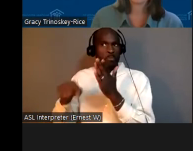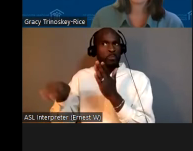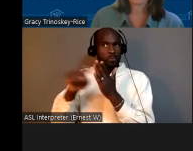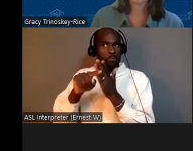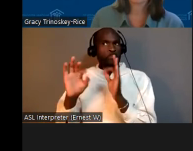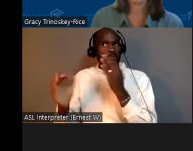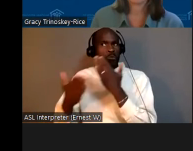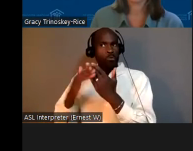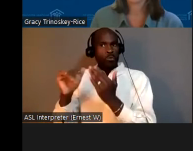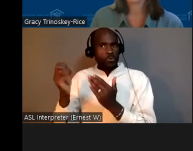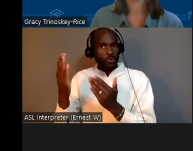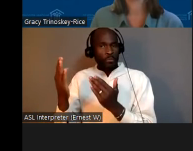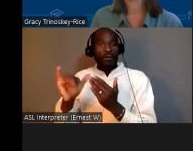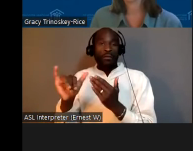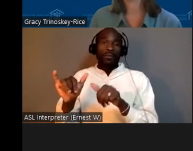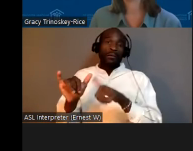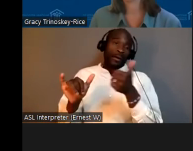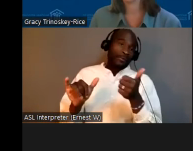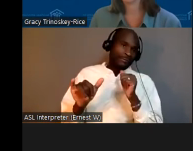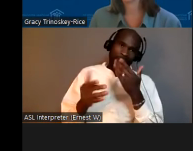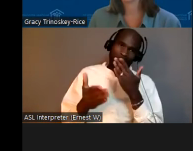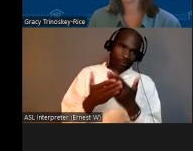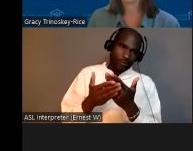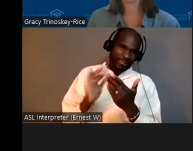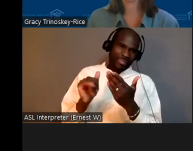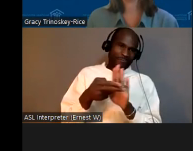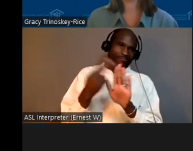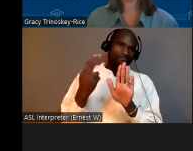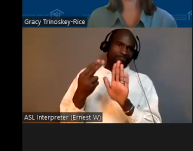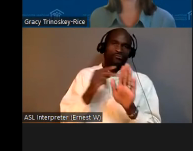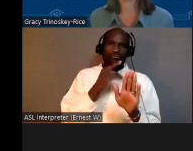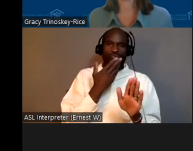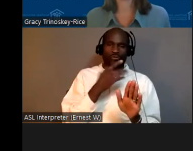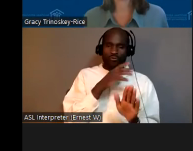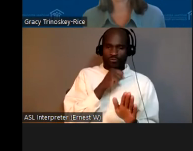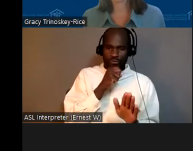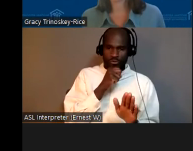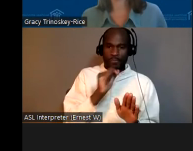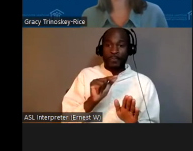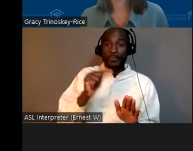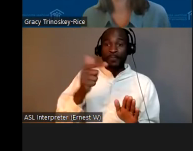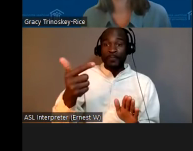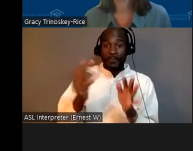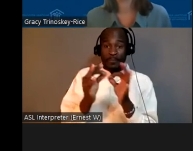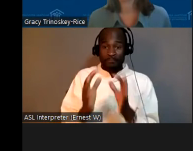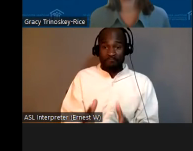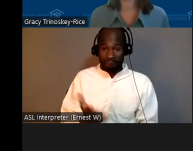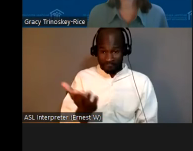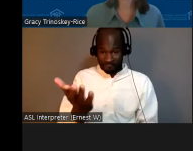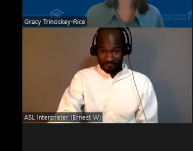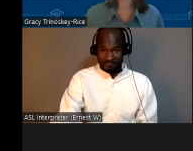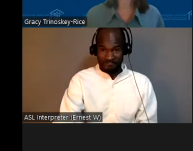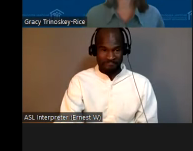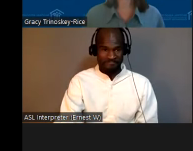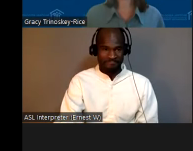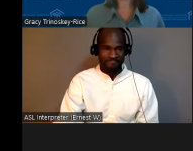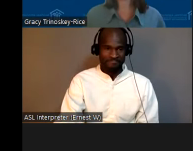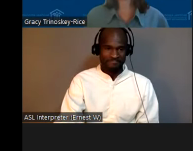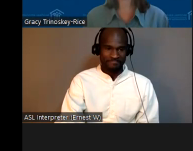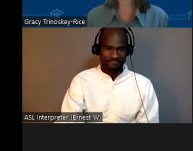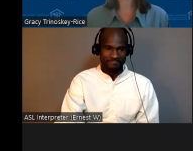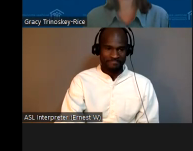well as states who aren't doing well, and those are also flagged in orange. States are actually required to go through the ex